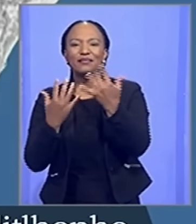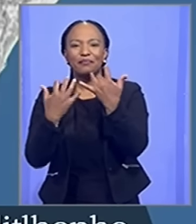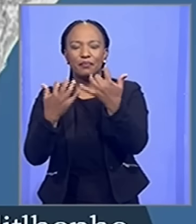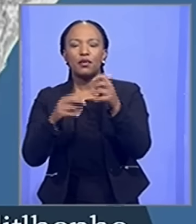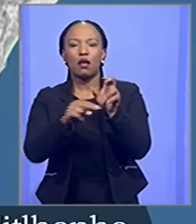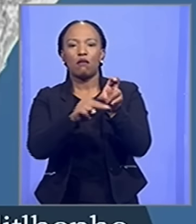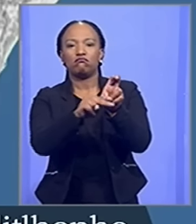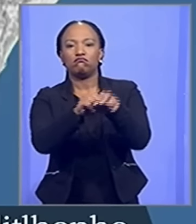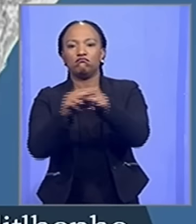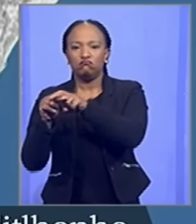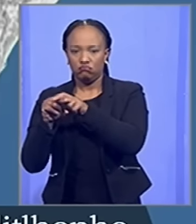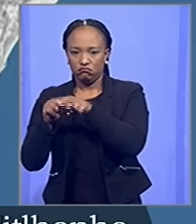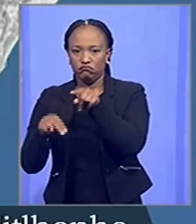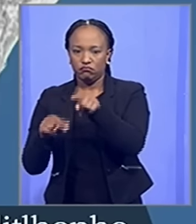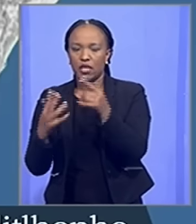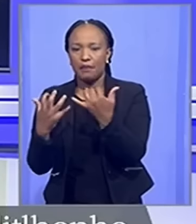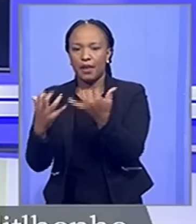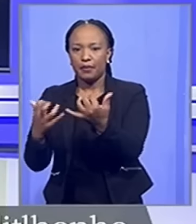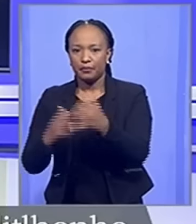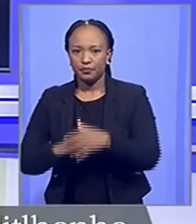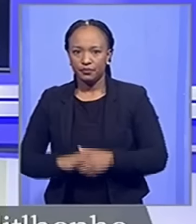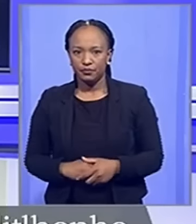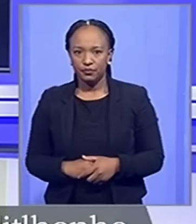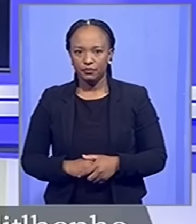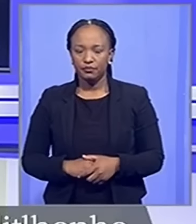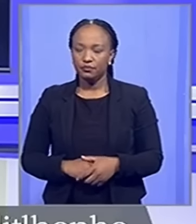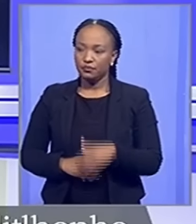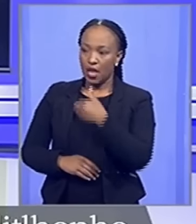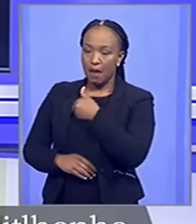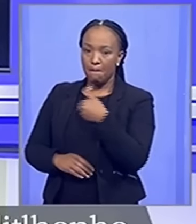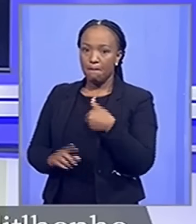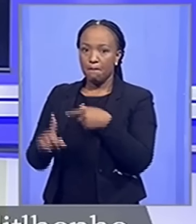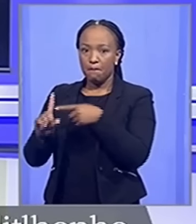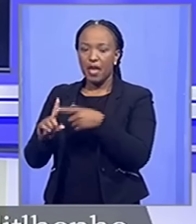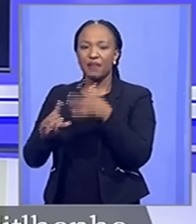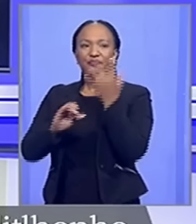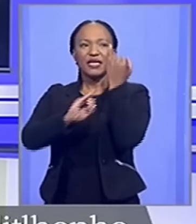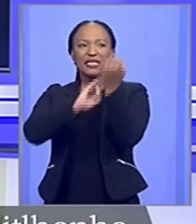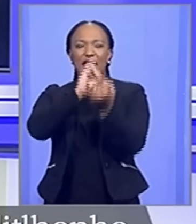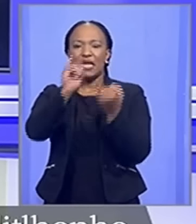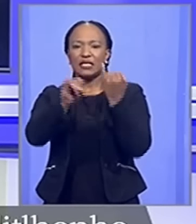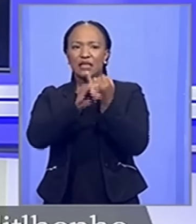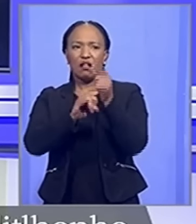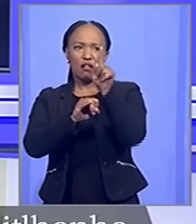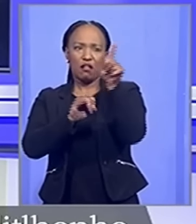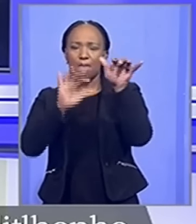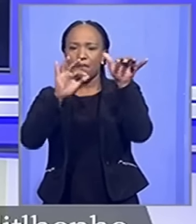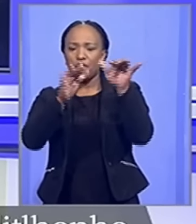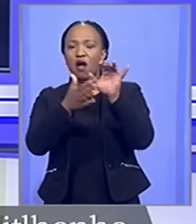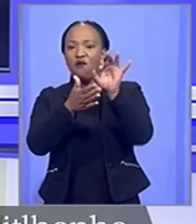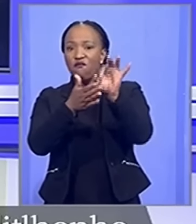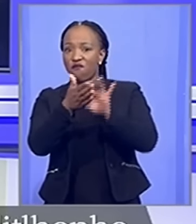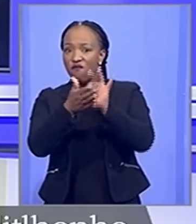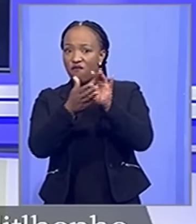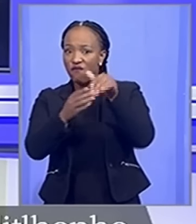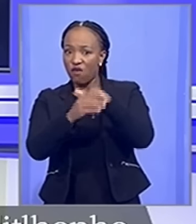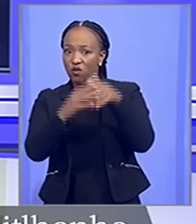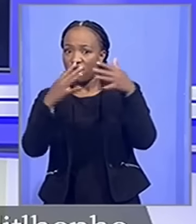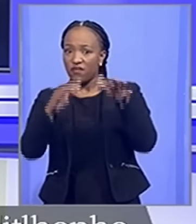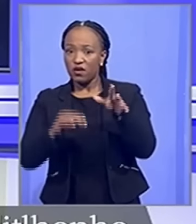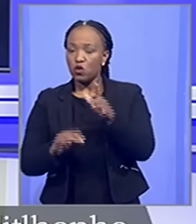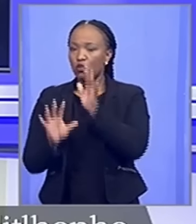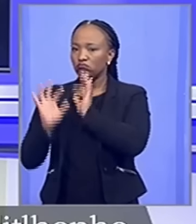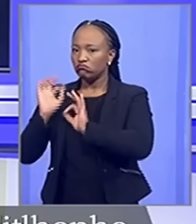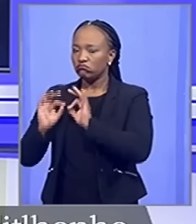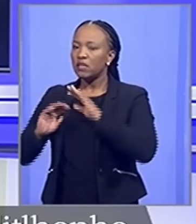rona. Maitso batlhophi kwa moseja ba setse ba voutile mme lo tlhalositse gore le kgotsofaditswe ke mokgwa o di tsamaileng